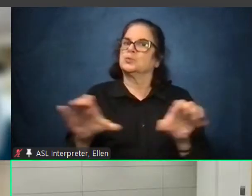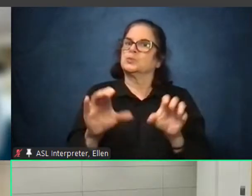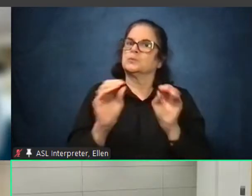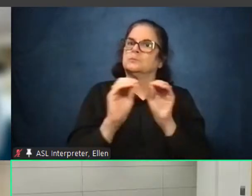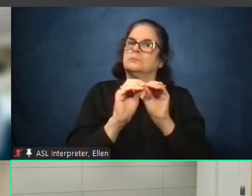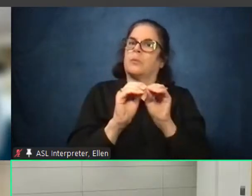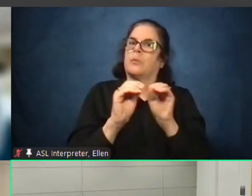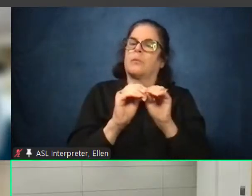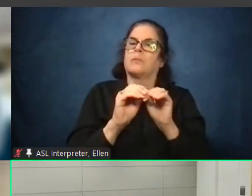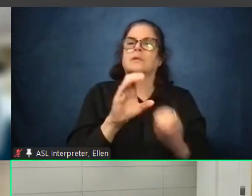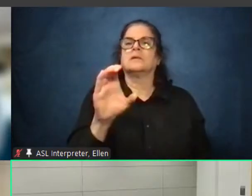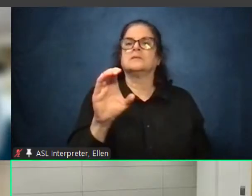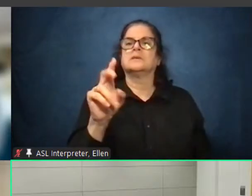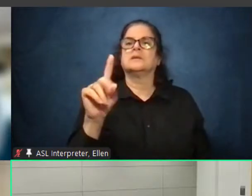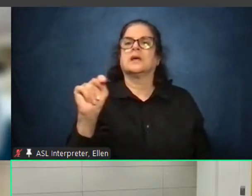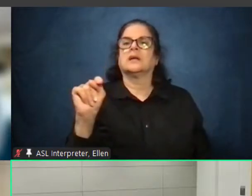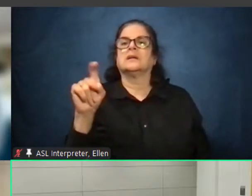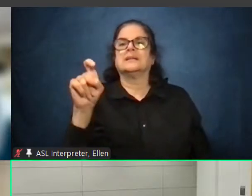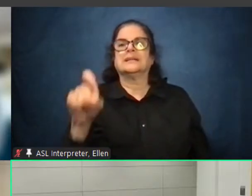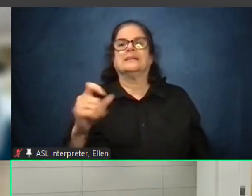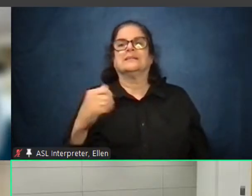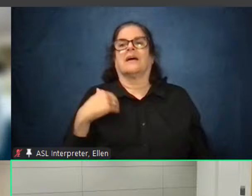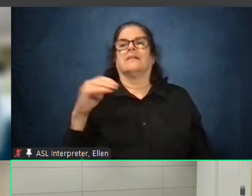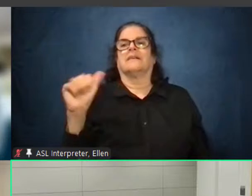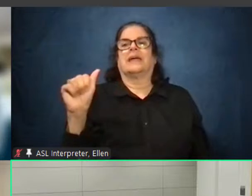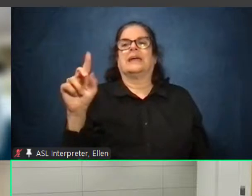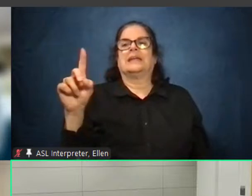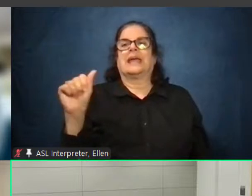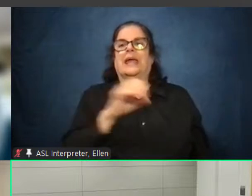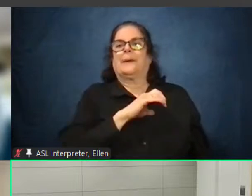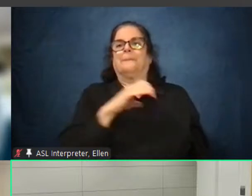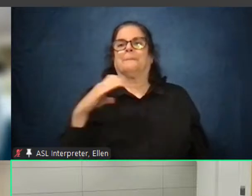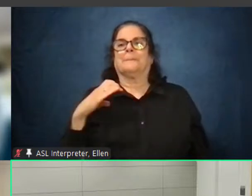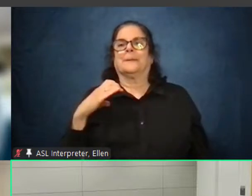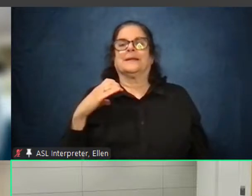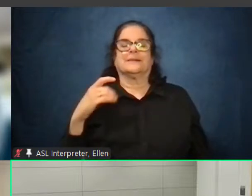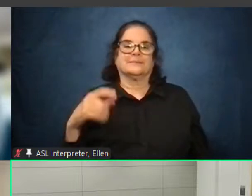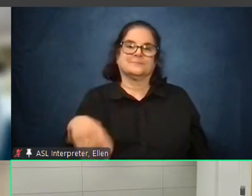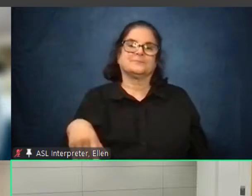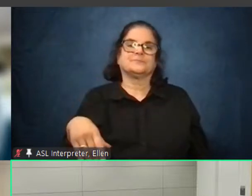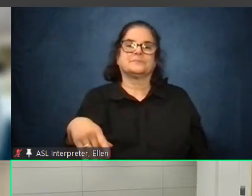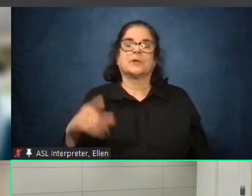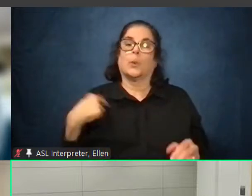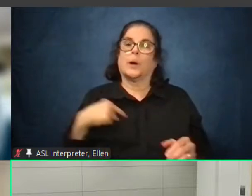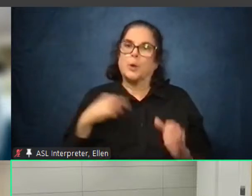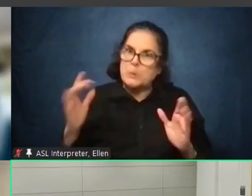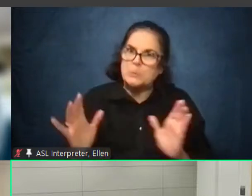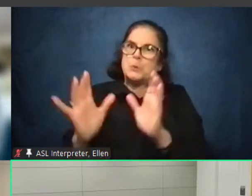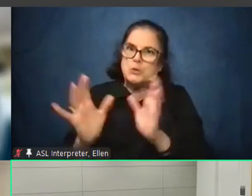encourage CDOT to also have an ADA committee and some folks there. Something we are pushing for.